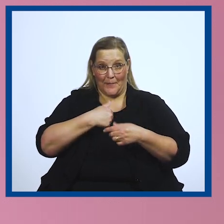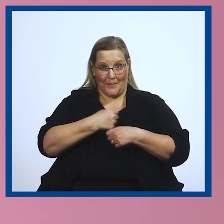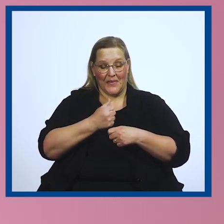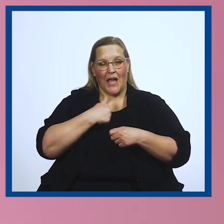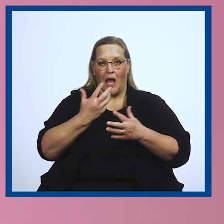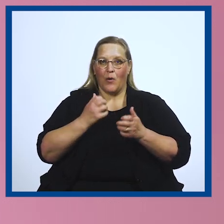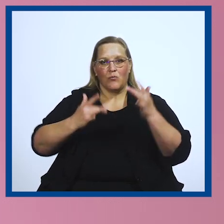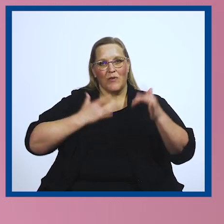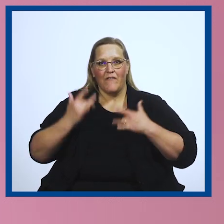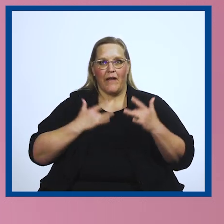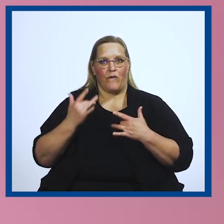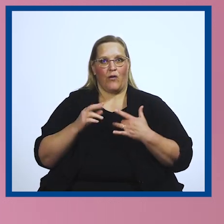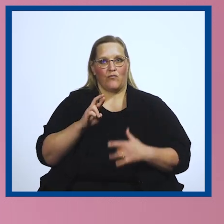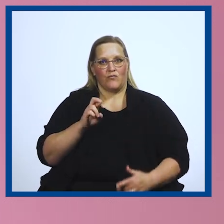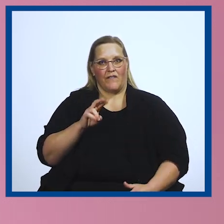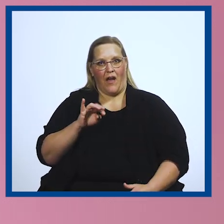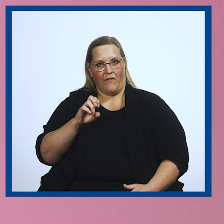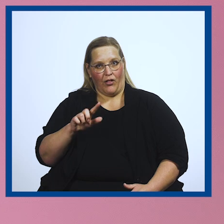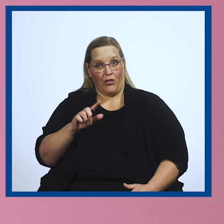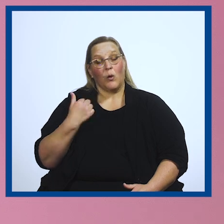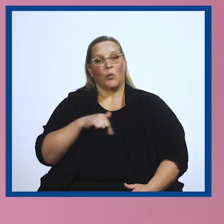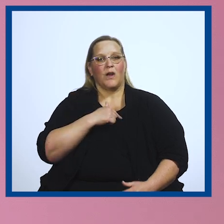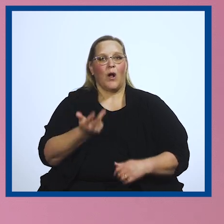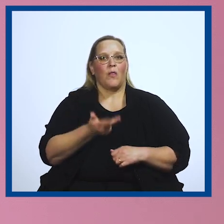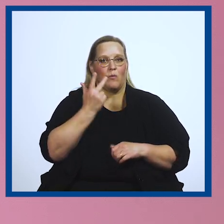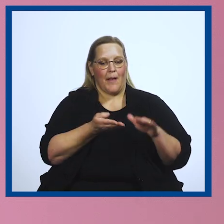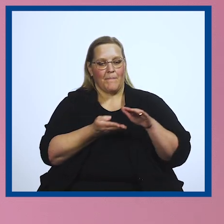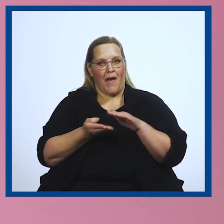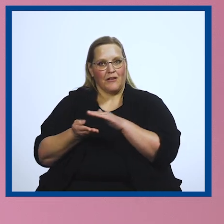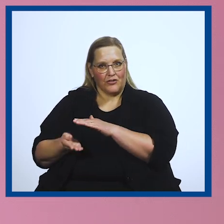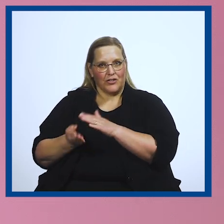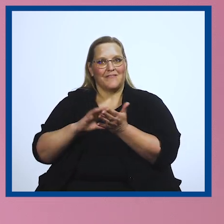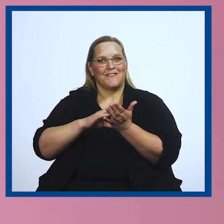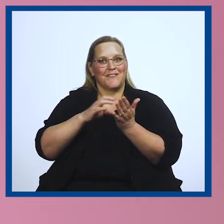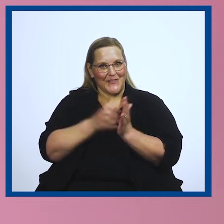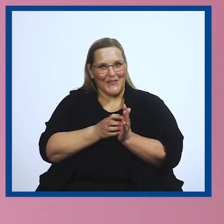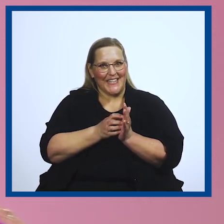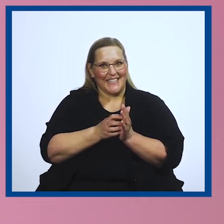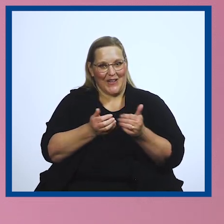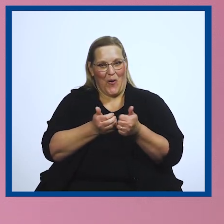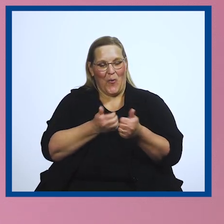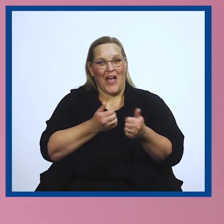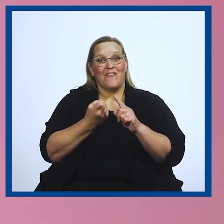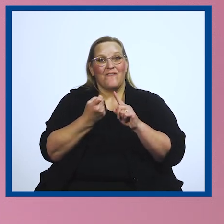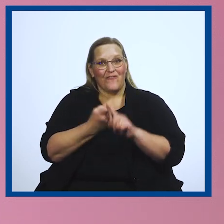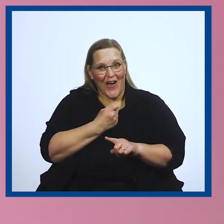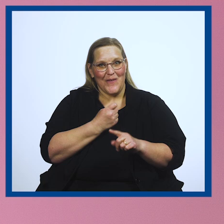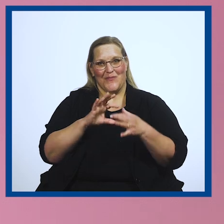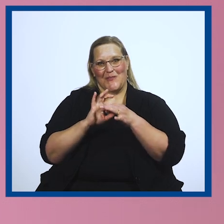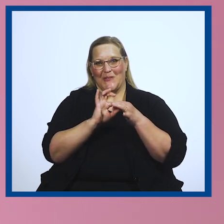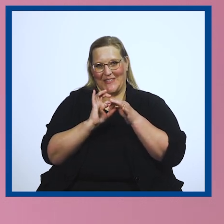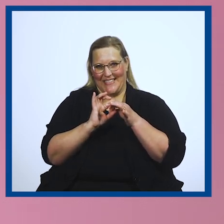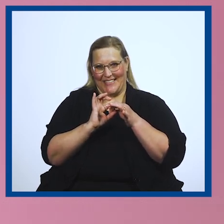revival. See, I believe we're 3 batches of chocolate chip cookies away from absolute unity and revival in our world. Here's what I'm gonna